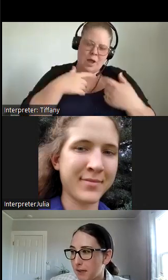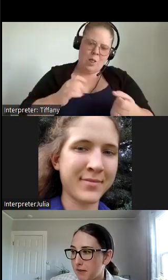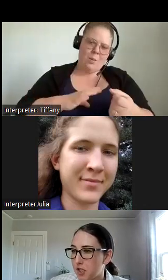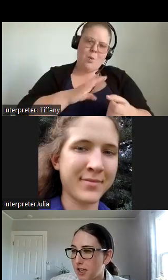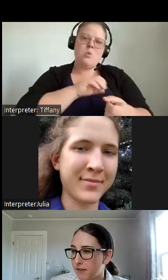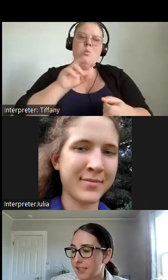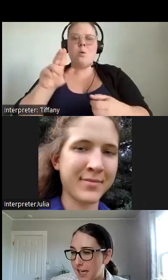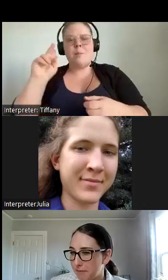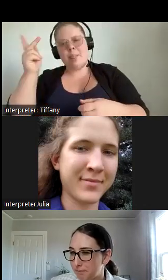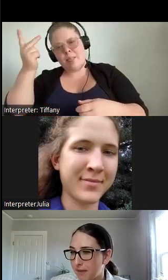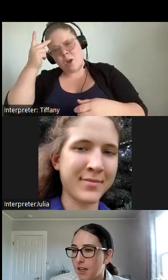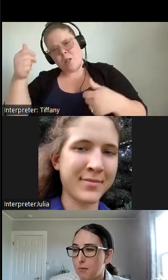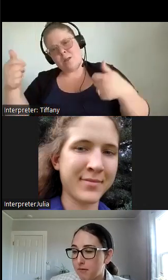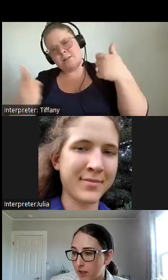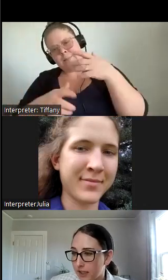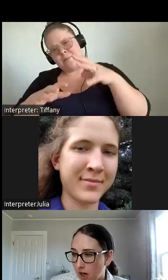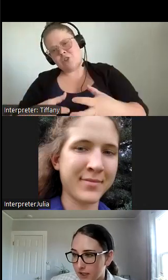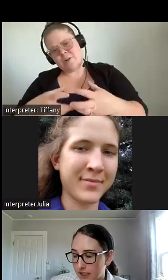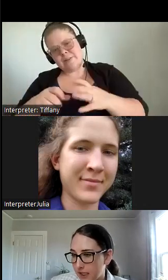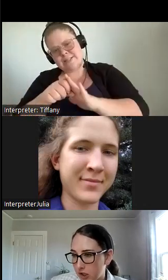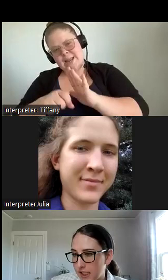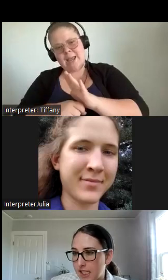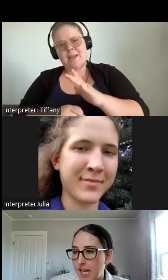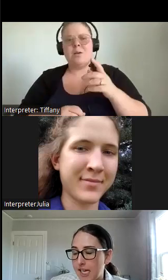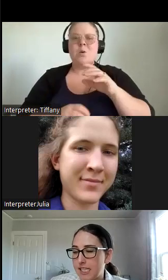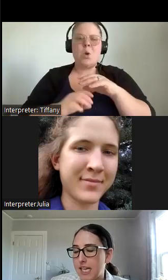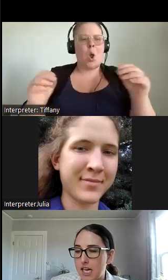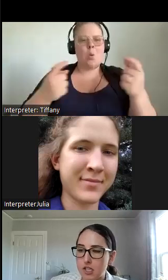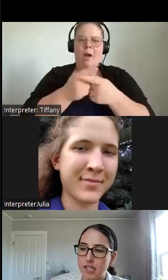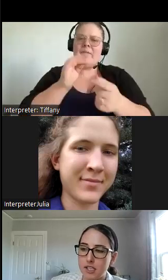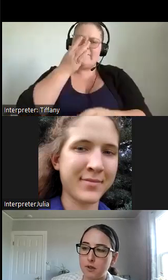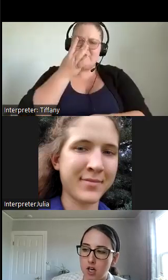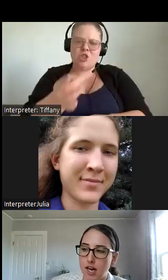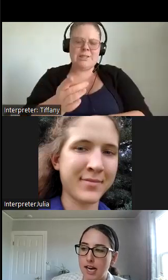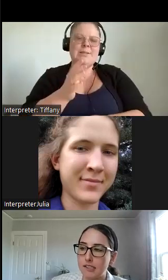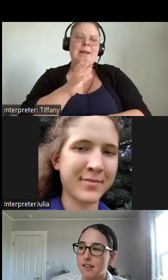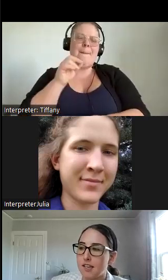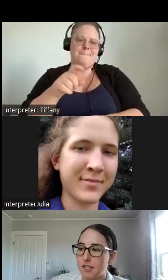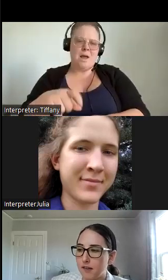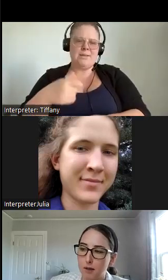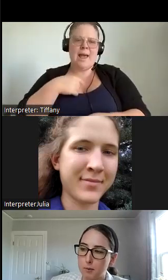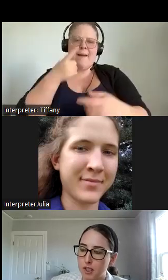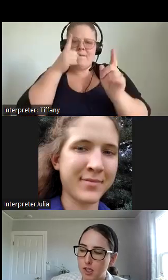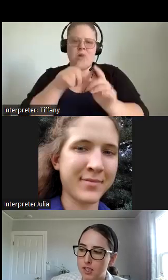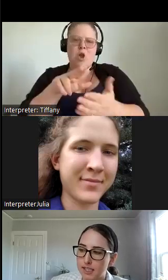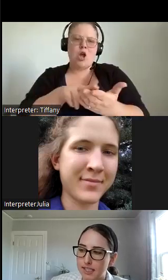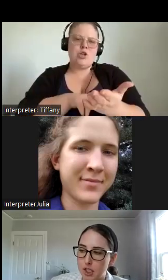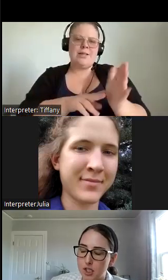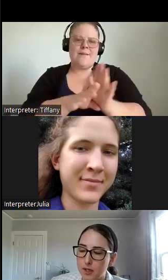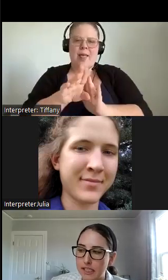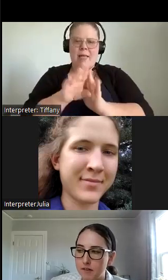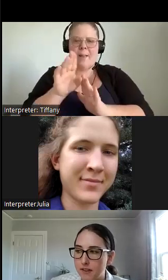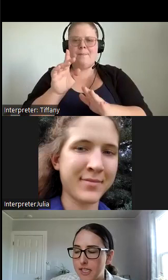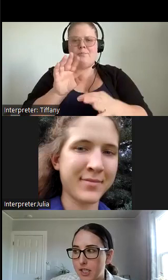political subdivision of the state, be free of conflicts of interest, and enter into a contract developed pursuant to